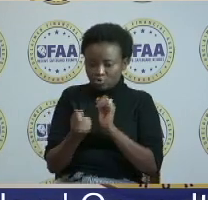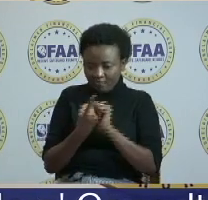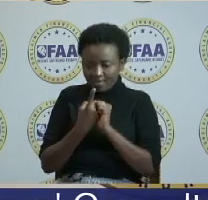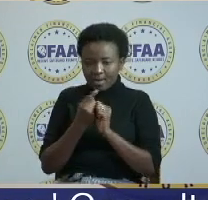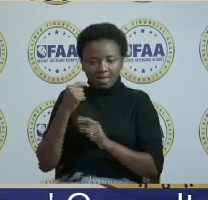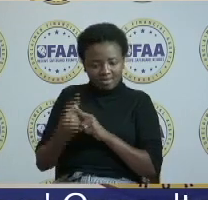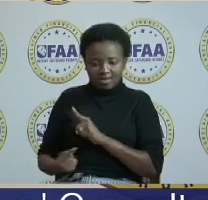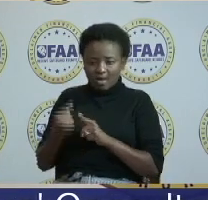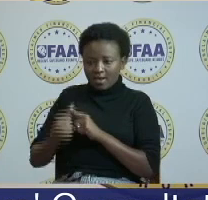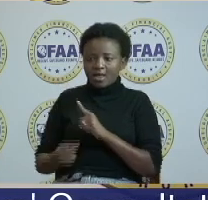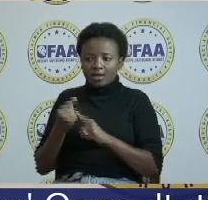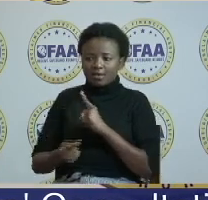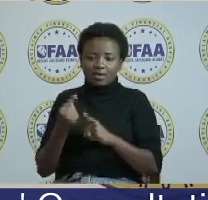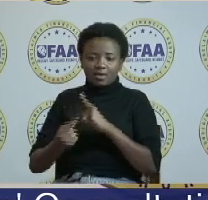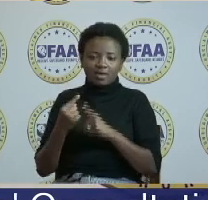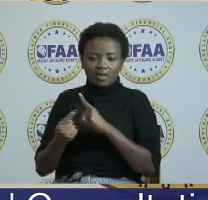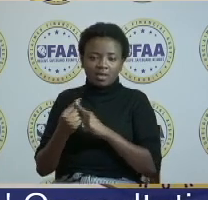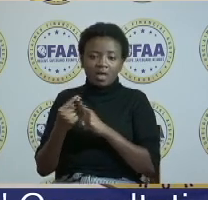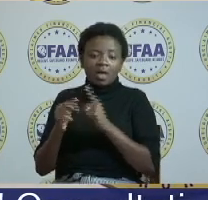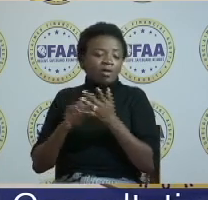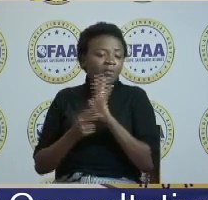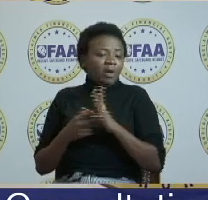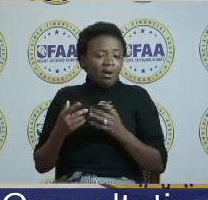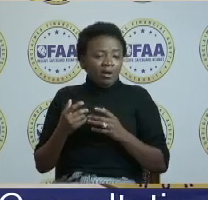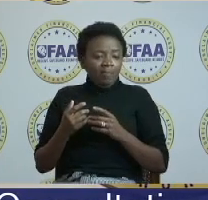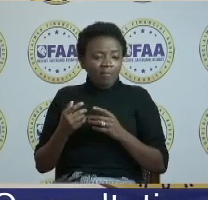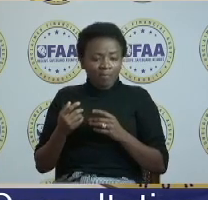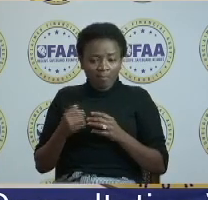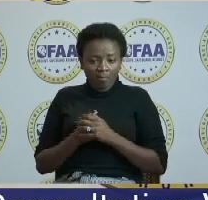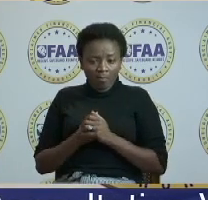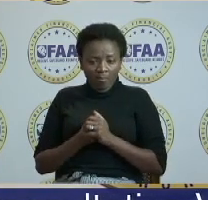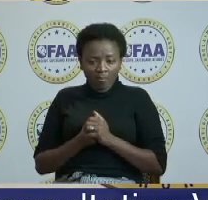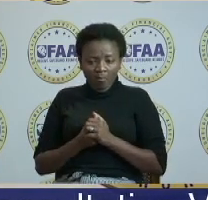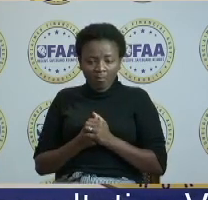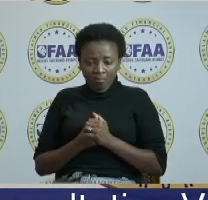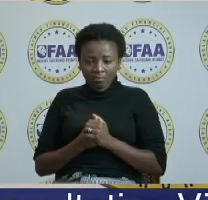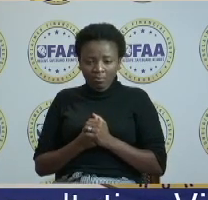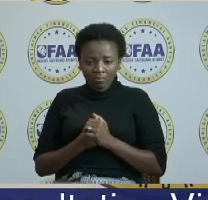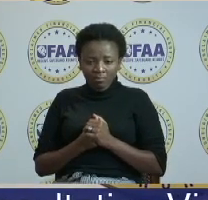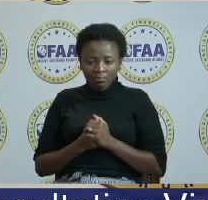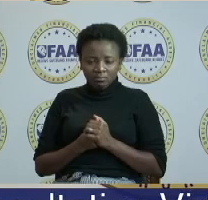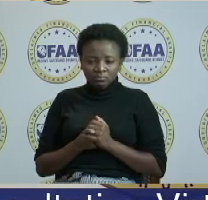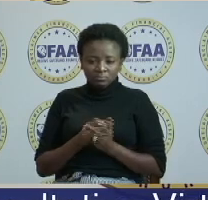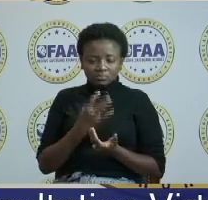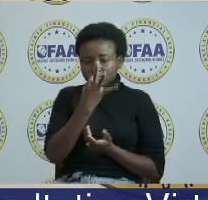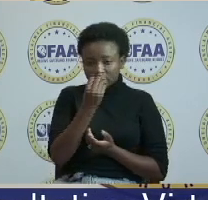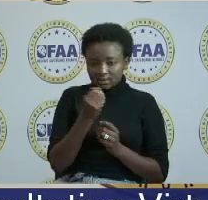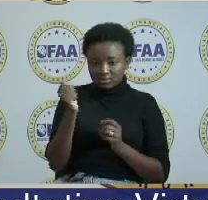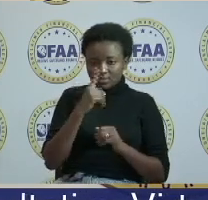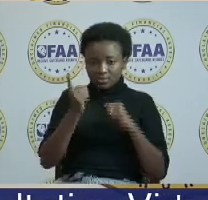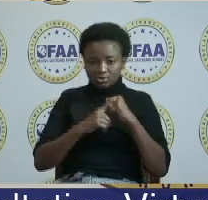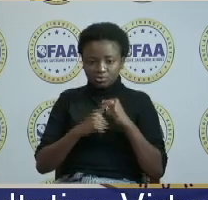And the reports are for the assets which have become unclaimed as at 30th June of that